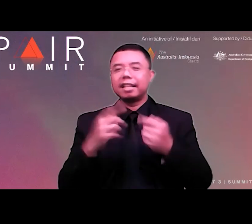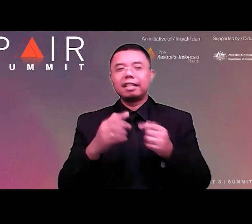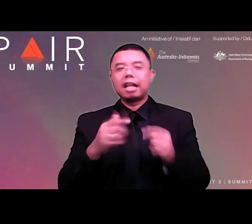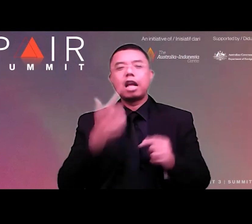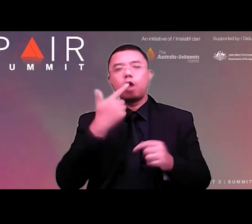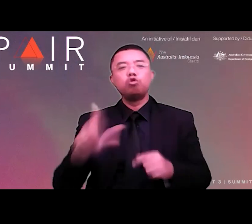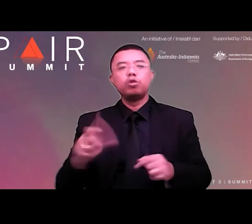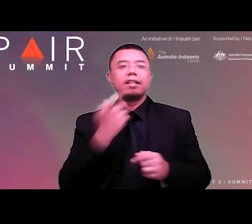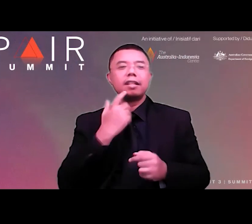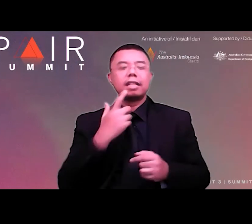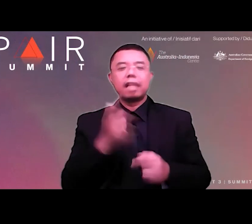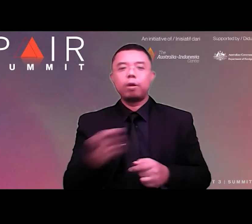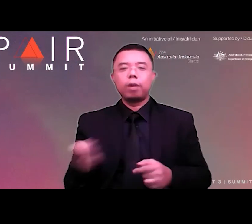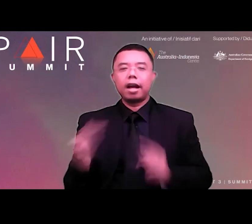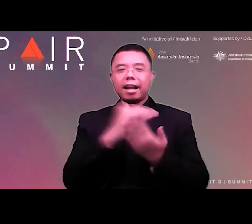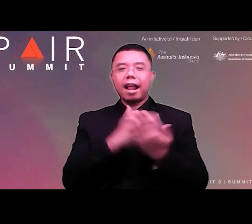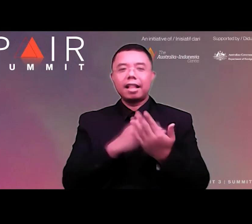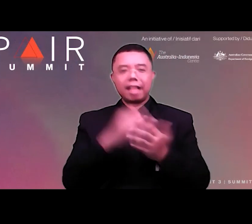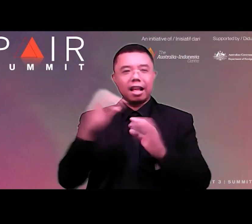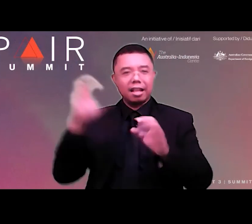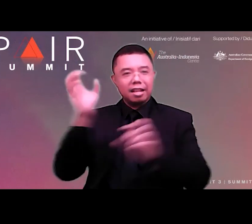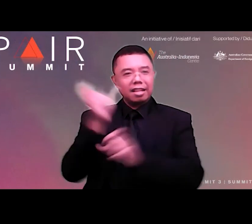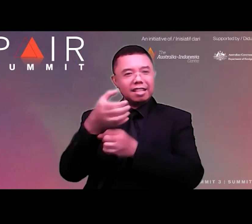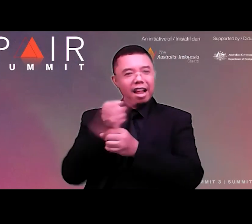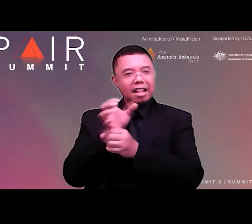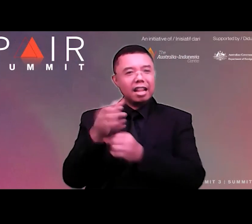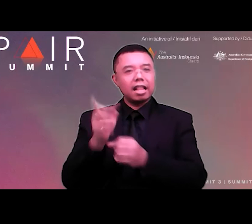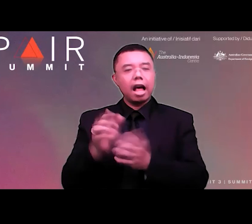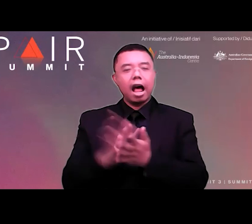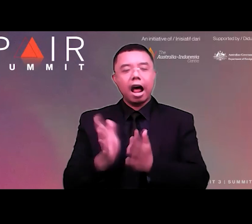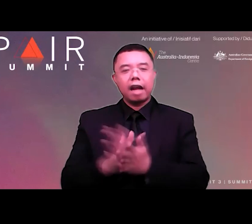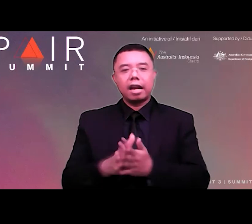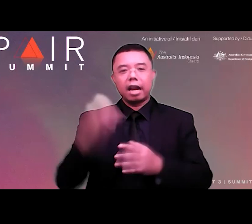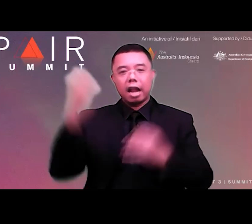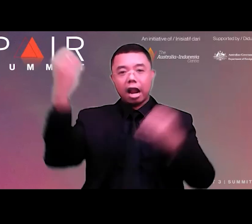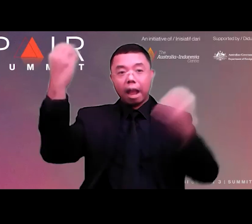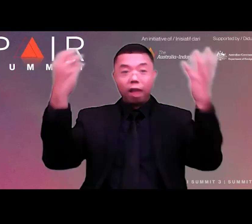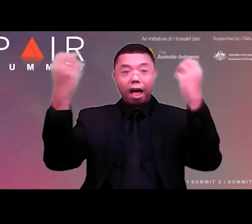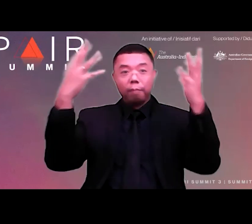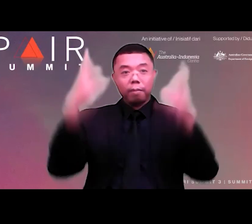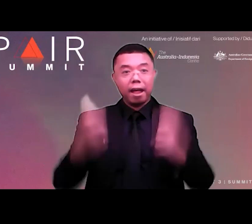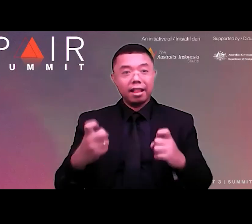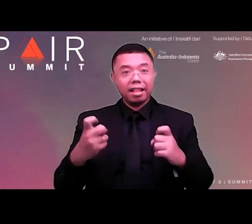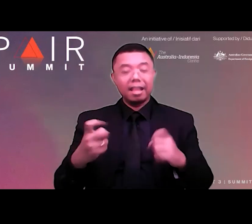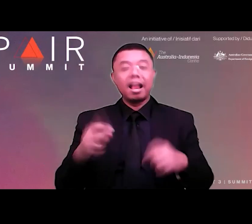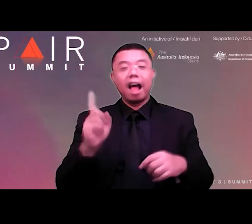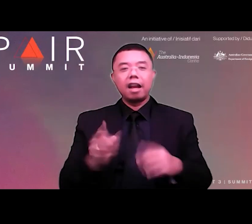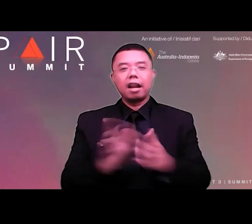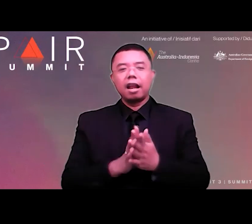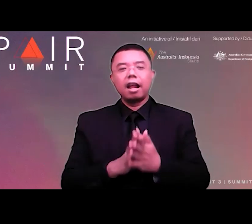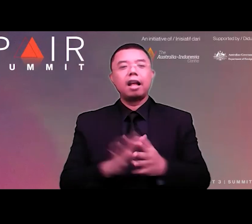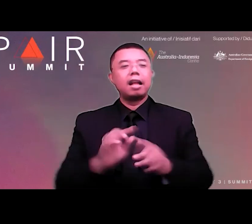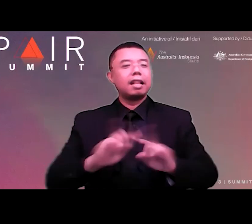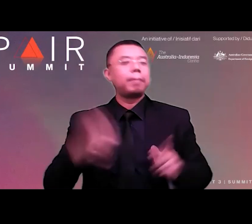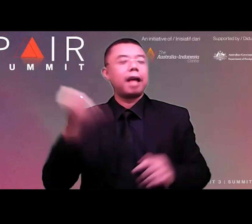turning off street lights and all sorts of things in some locations. But at the end of the day, the evidence is the evidence.